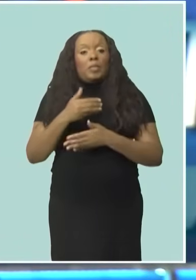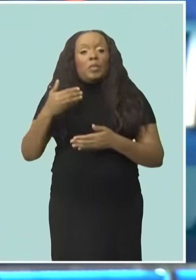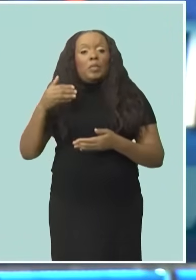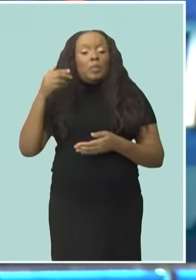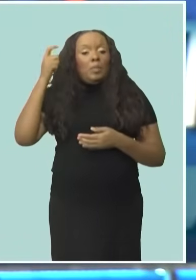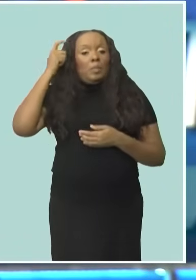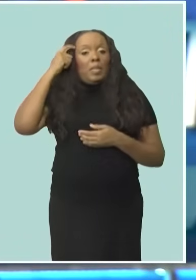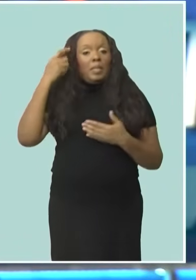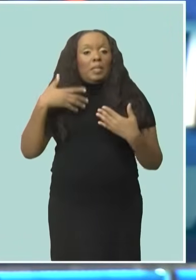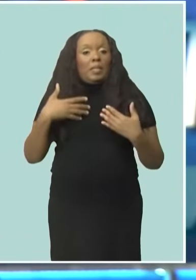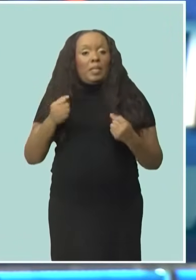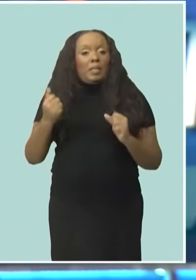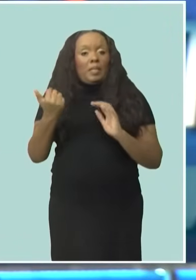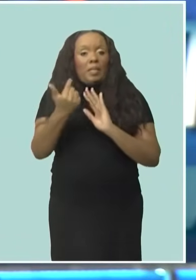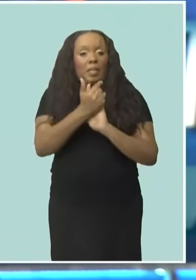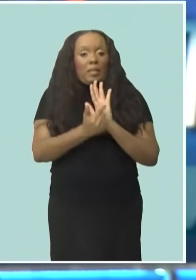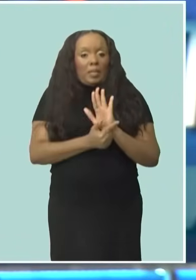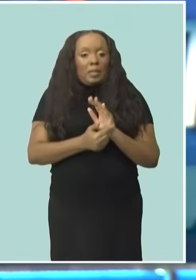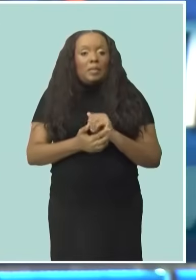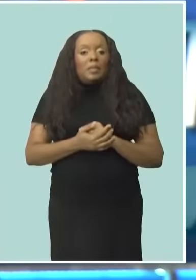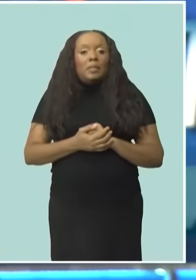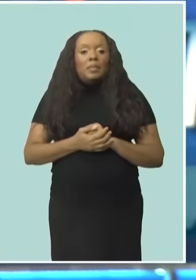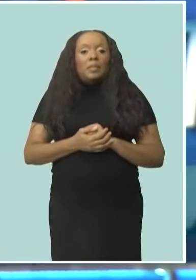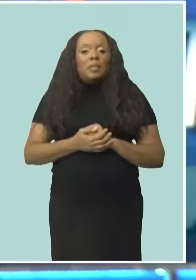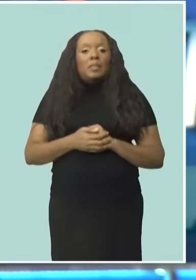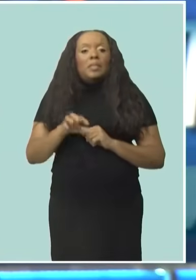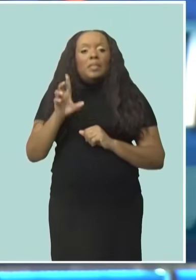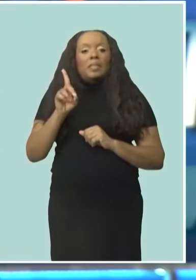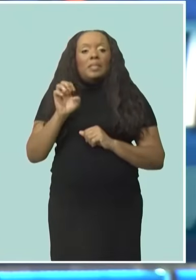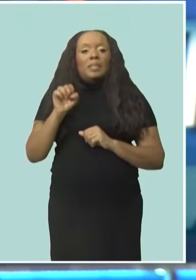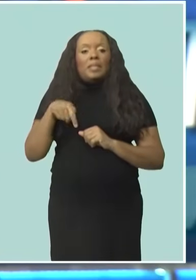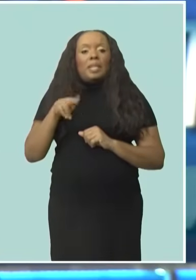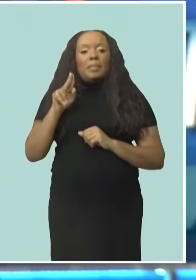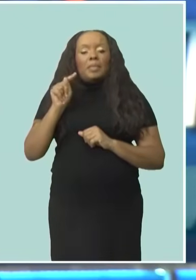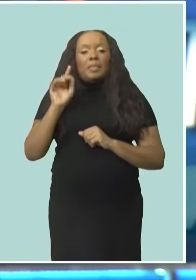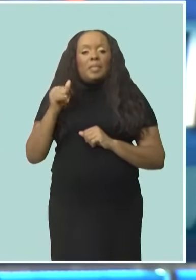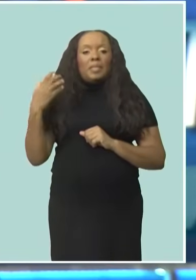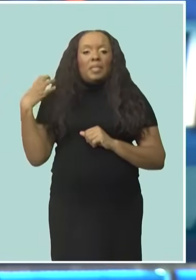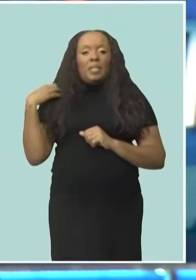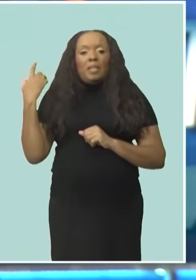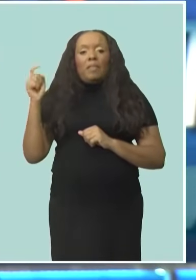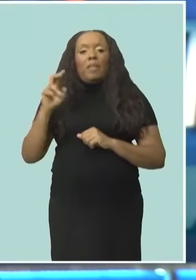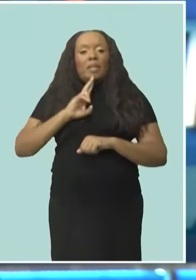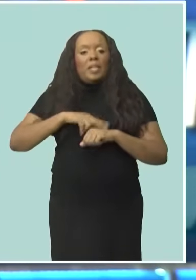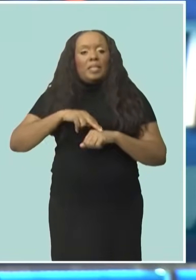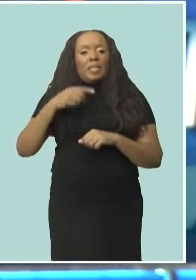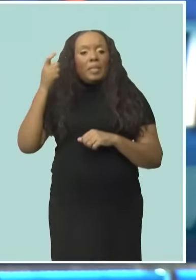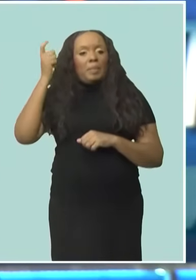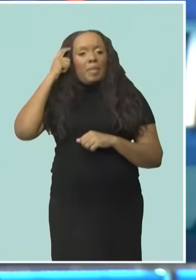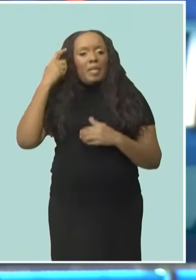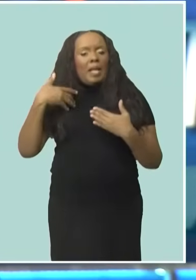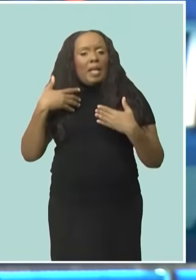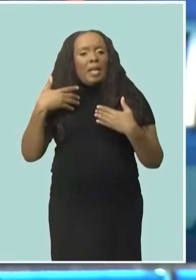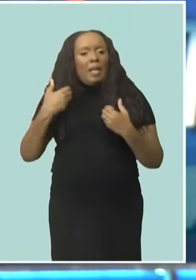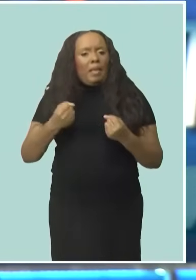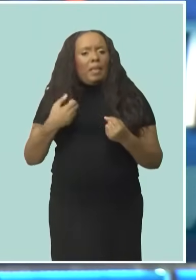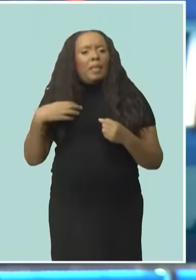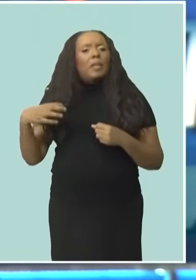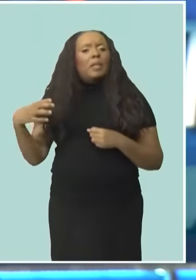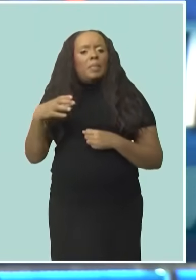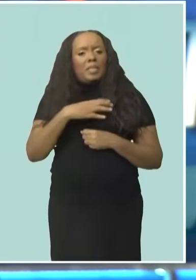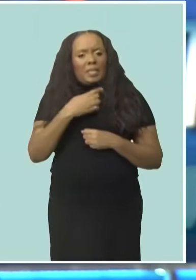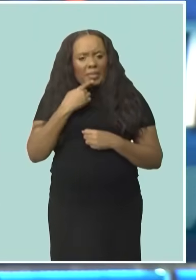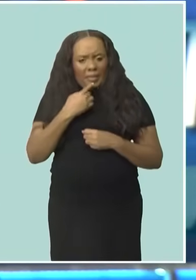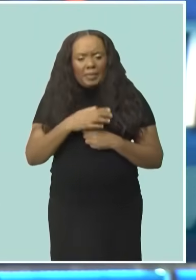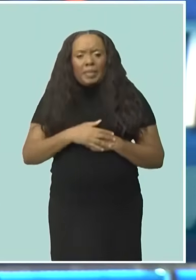That's according to Deputy Chairman of the National Mental Health Committee, Dr. Joy Sue. She says the new legislative notes